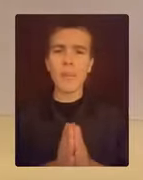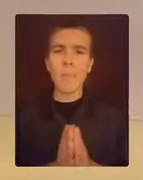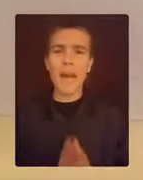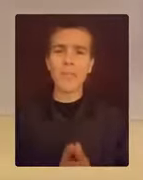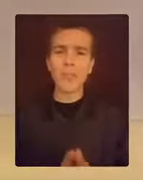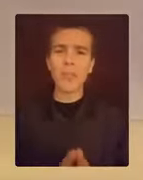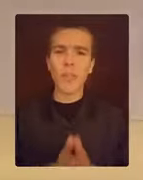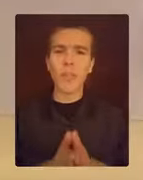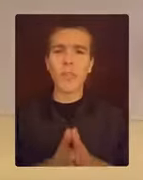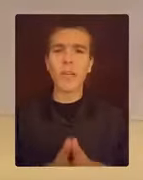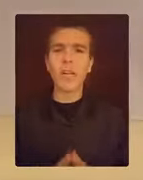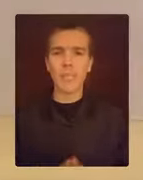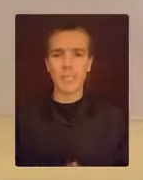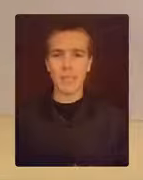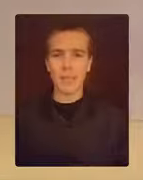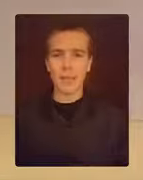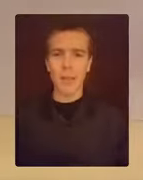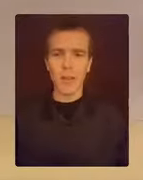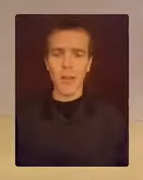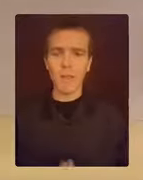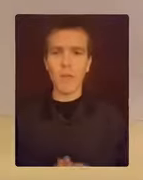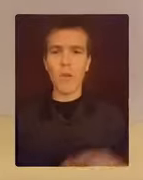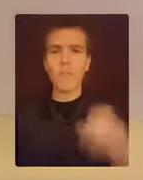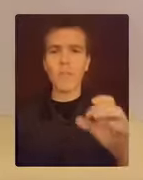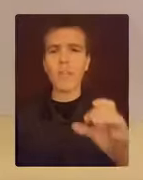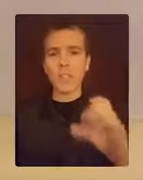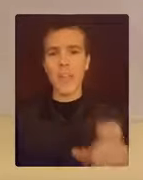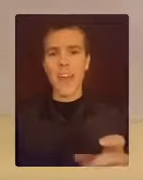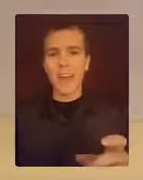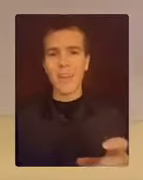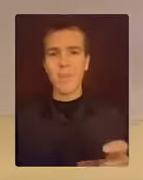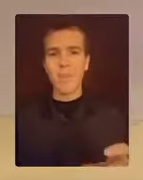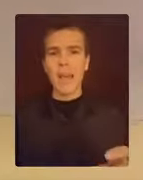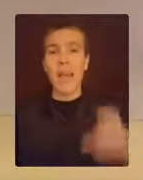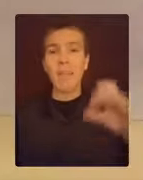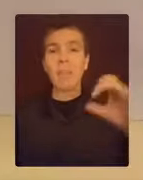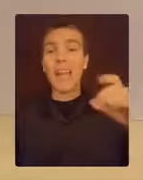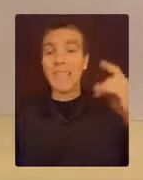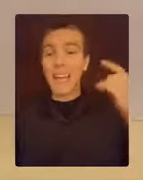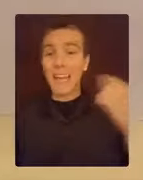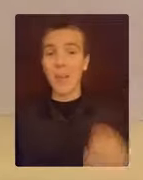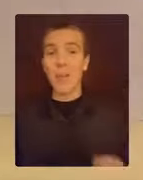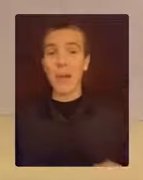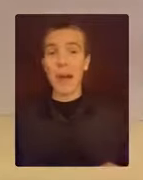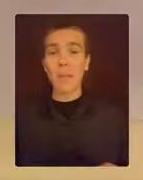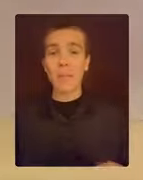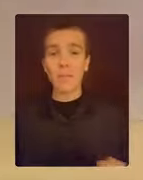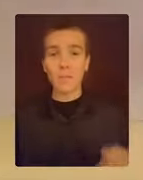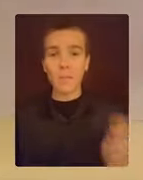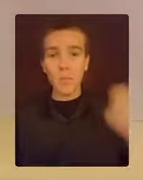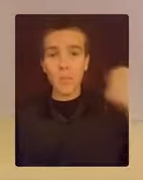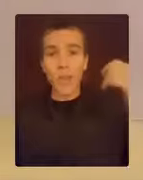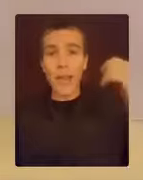possibly imagine yourself becoming, if you envision and implant that in your